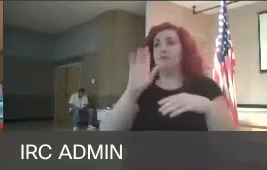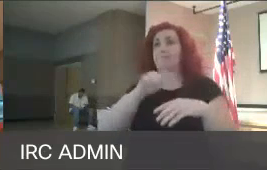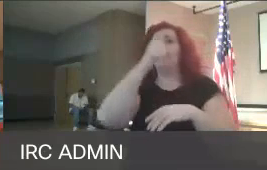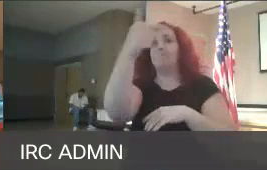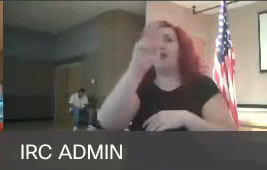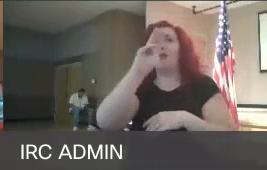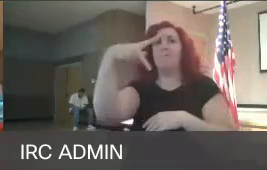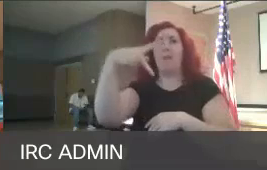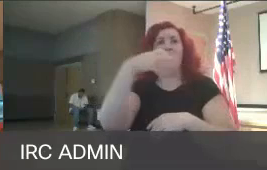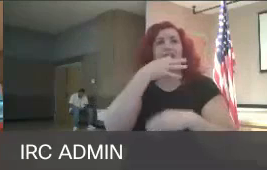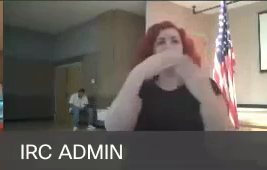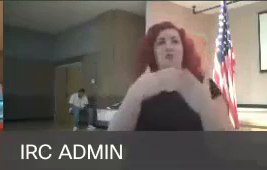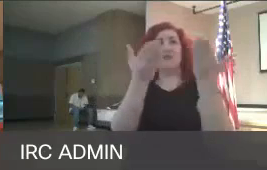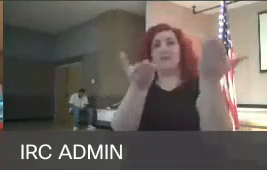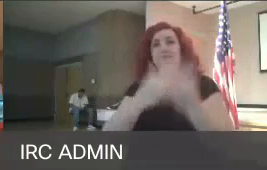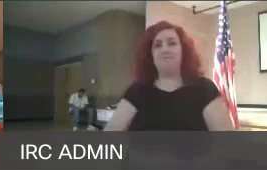toss it to the mapping experts.